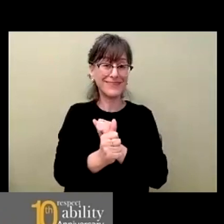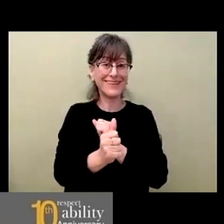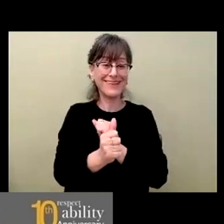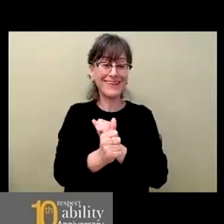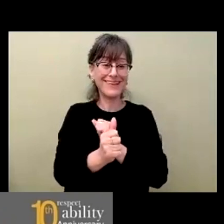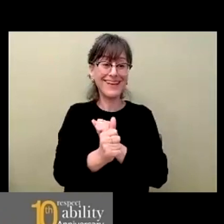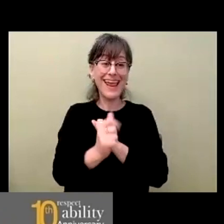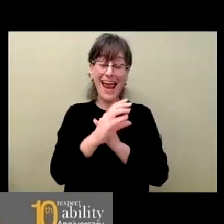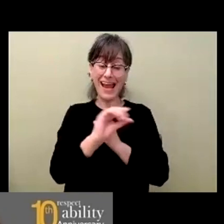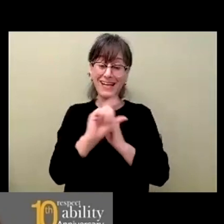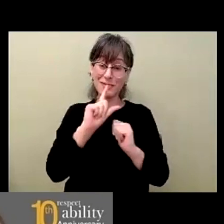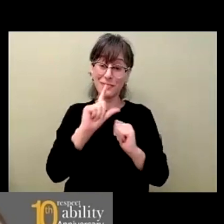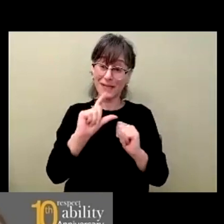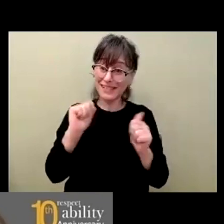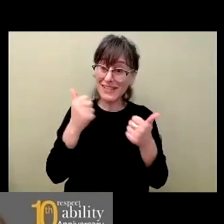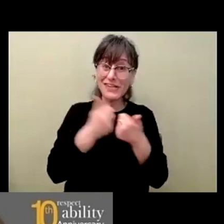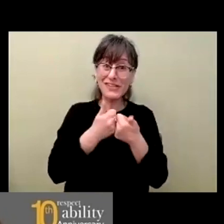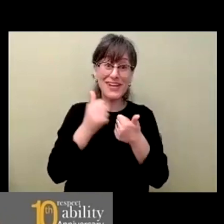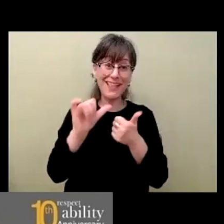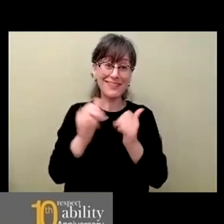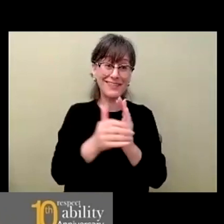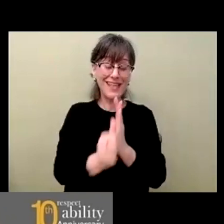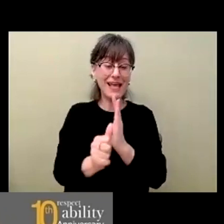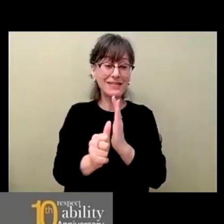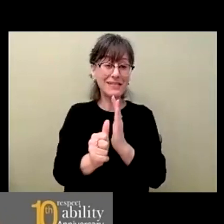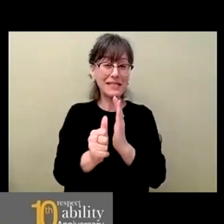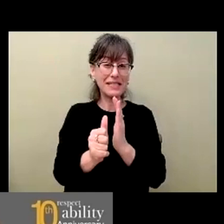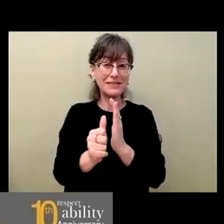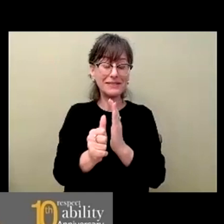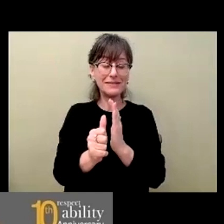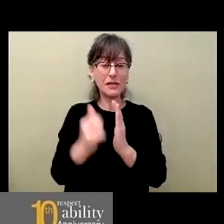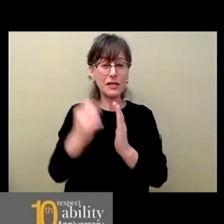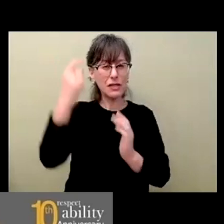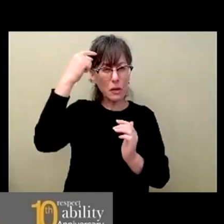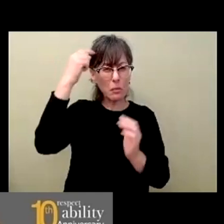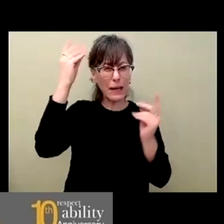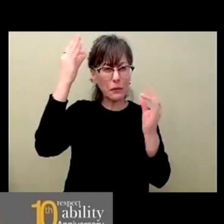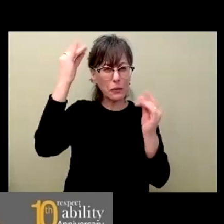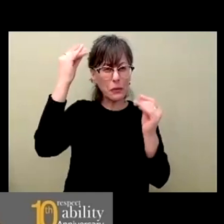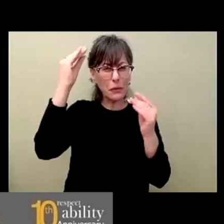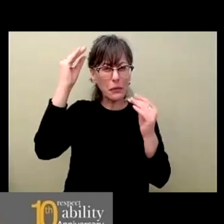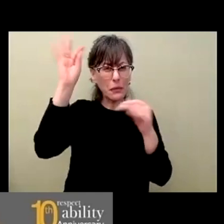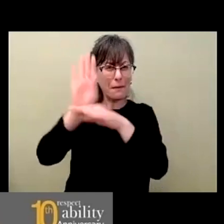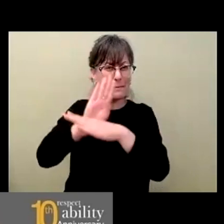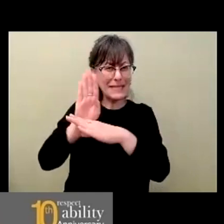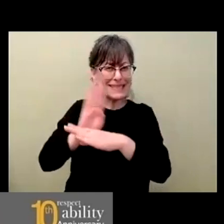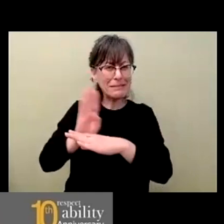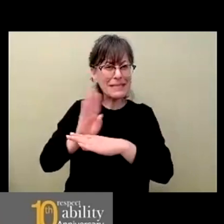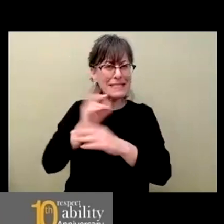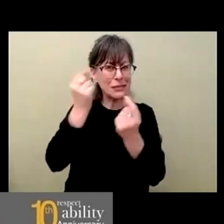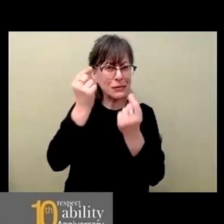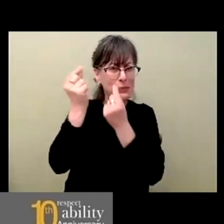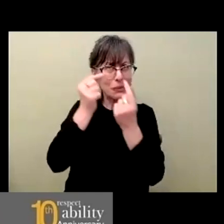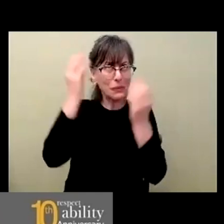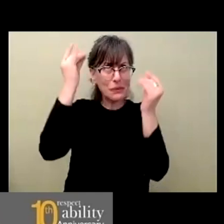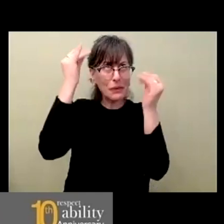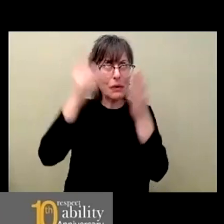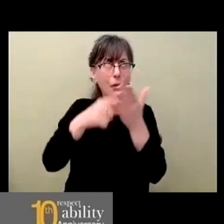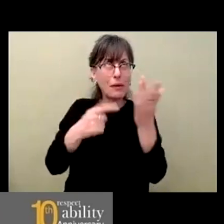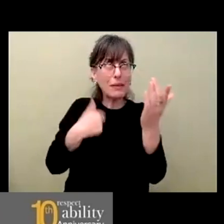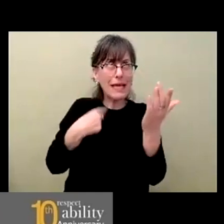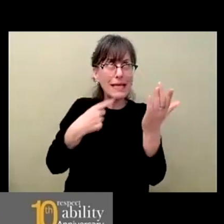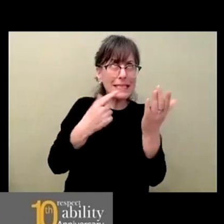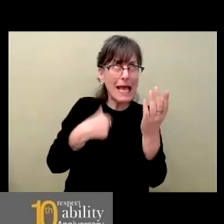difficult skill. It's about putting aside the million things that you're thinking about and what you want to say, and